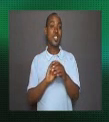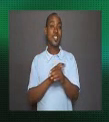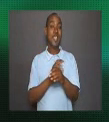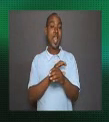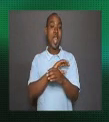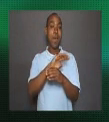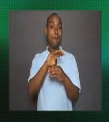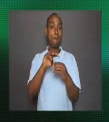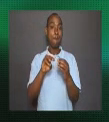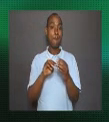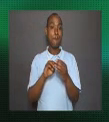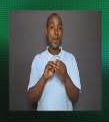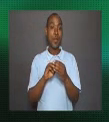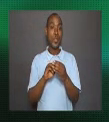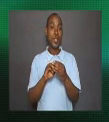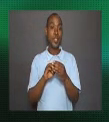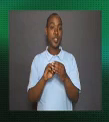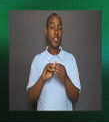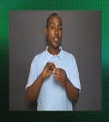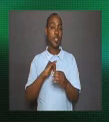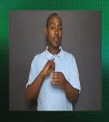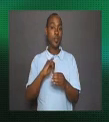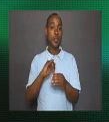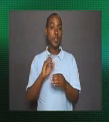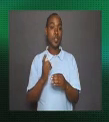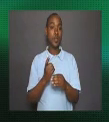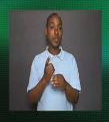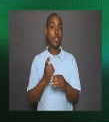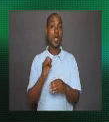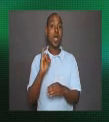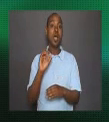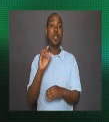the same, they are isotonic.